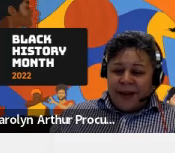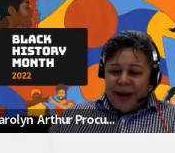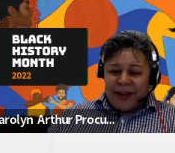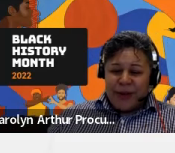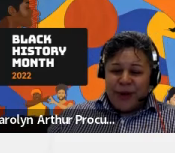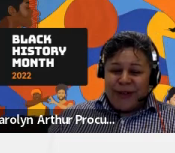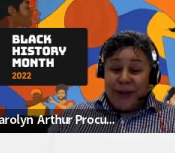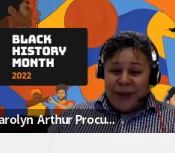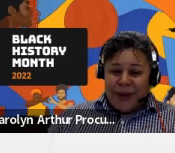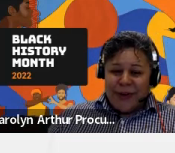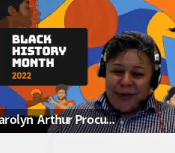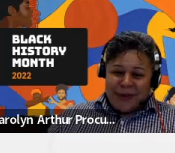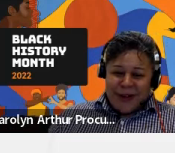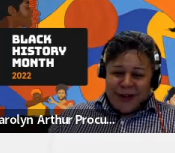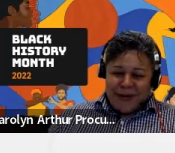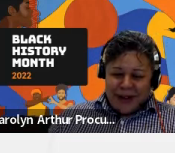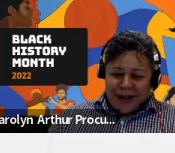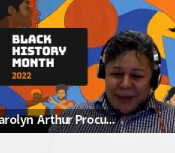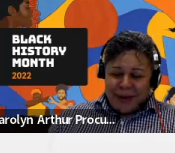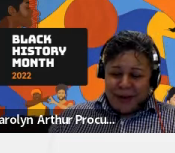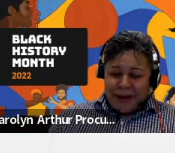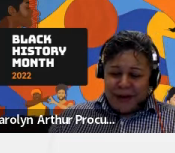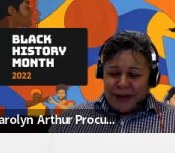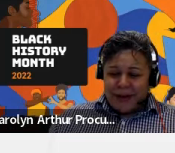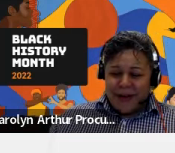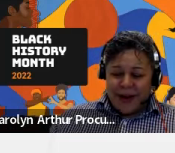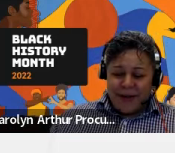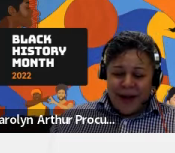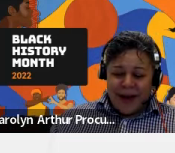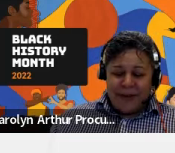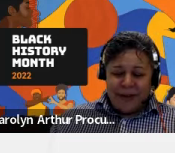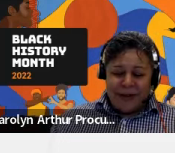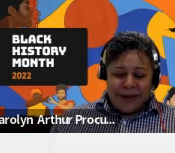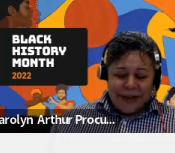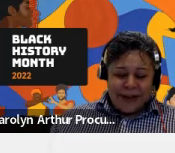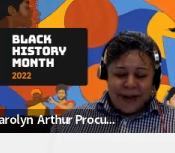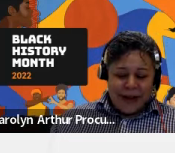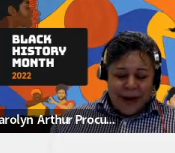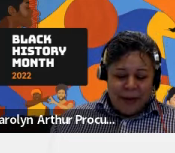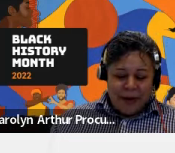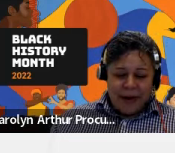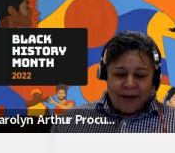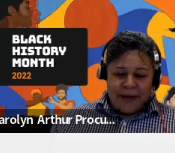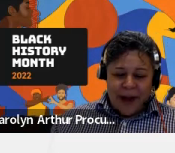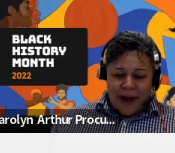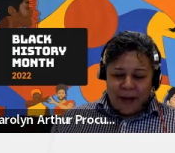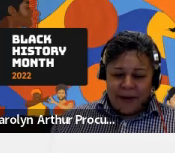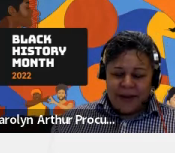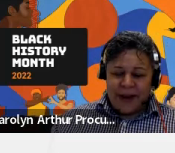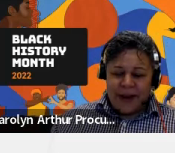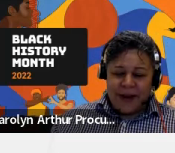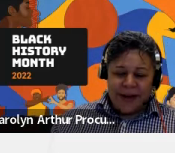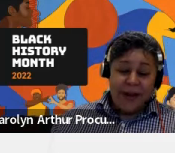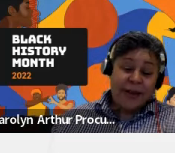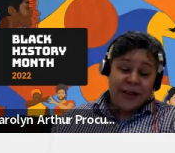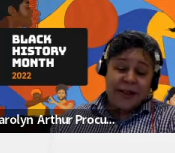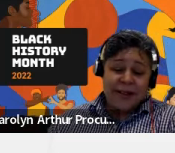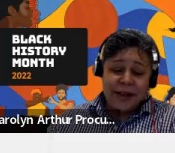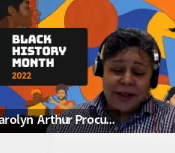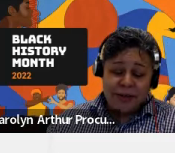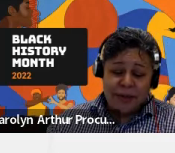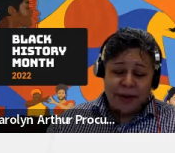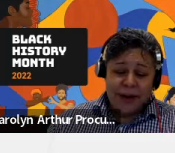Ah, the magic words, low dollar value procurement. So I've alluded to this a number of times, and